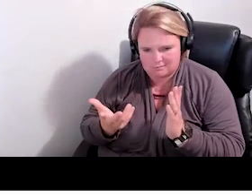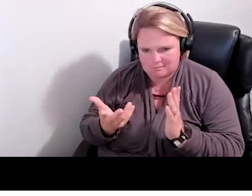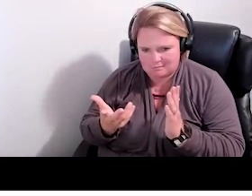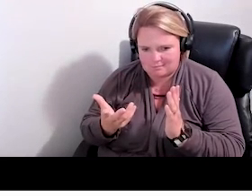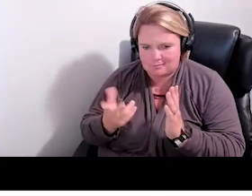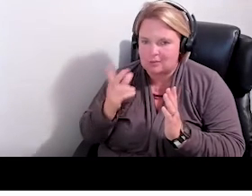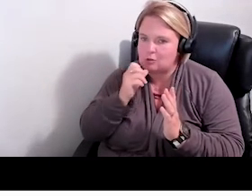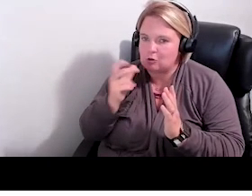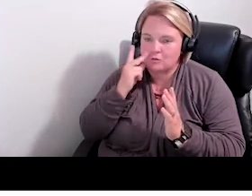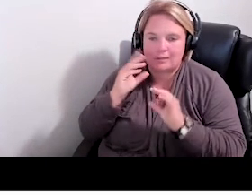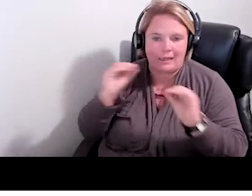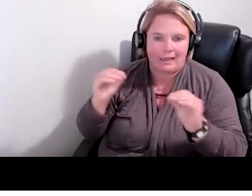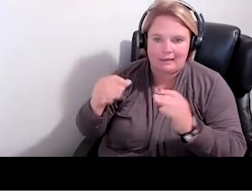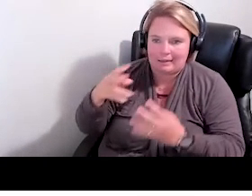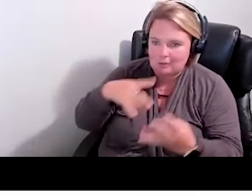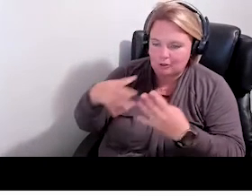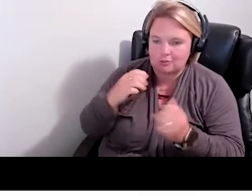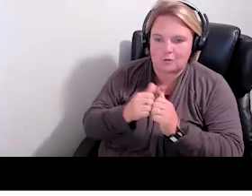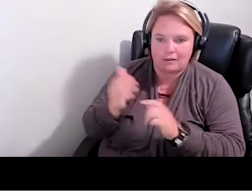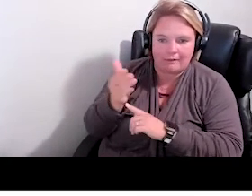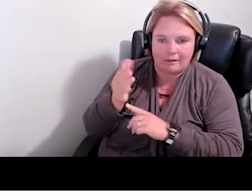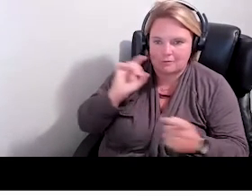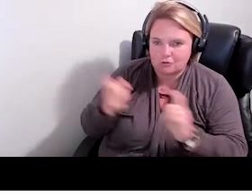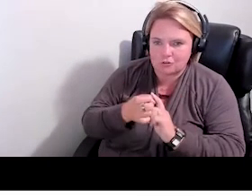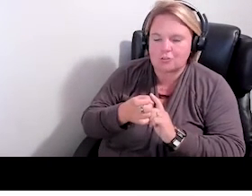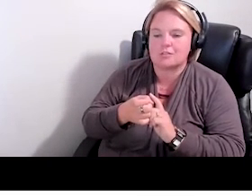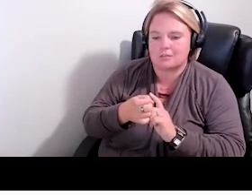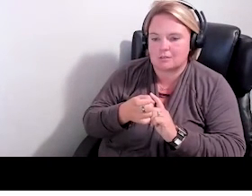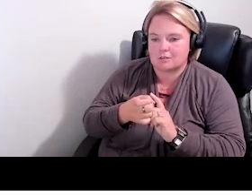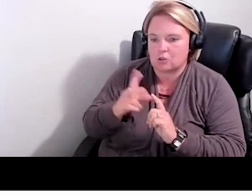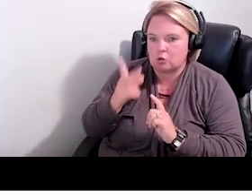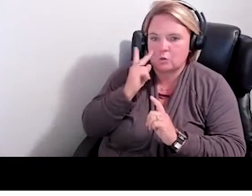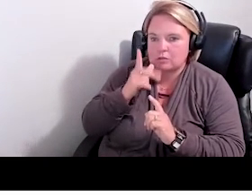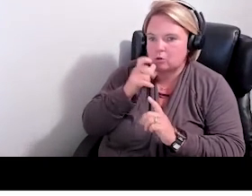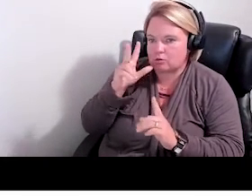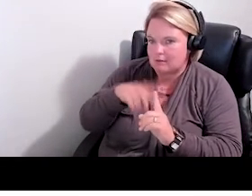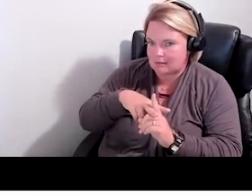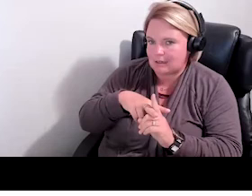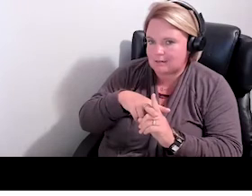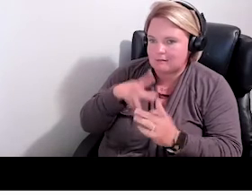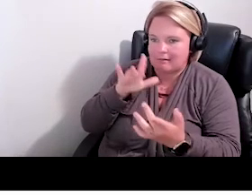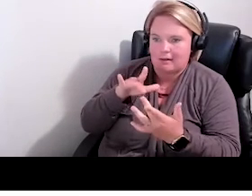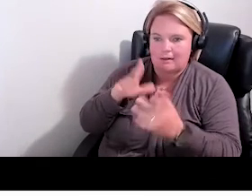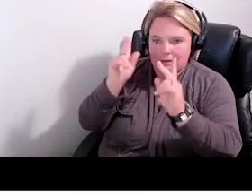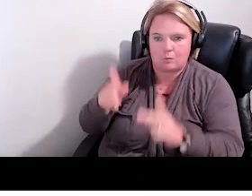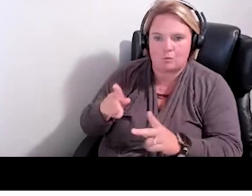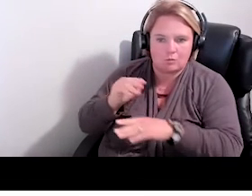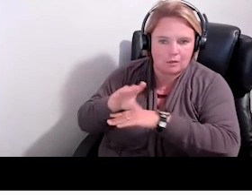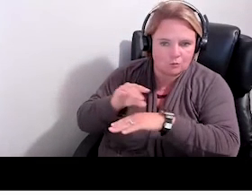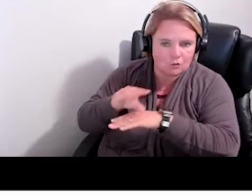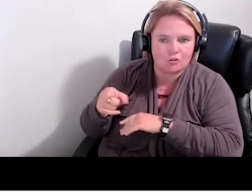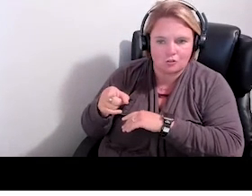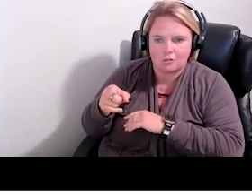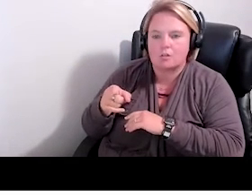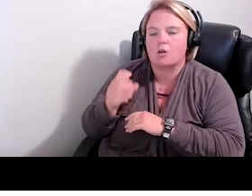don't see any interaction with the flag, feel free. You can see who was assigned to you. You can reach out to that counselor,